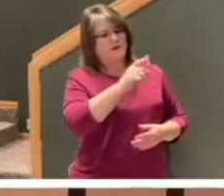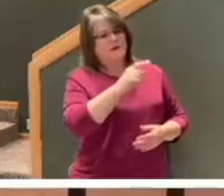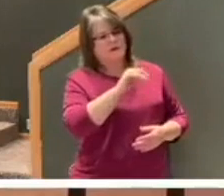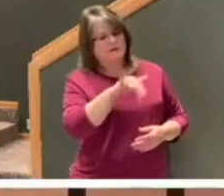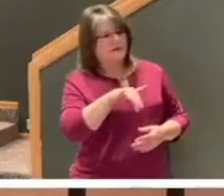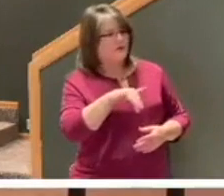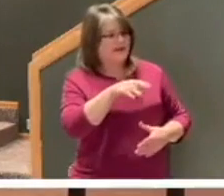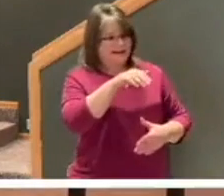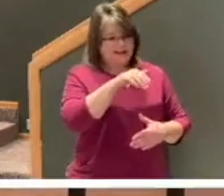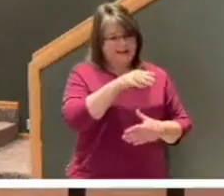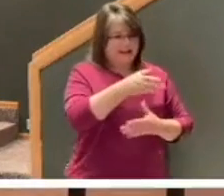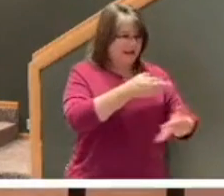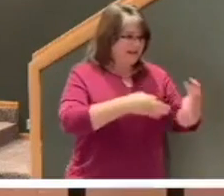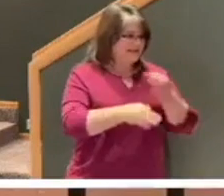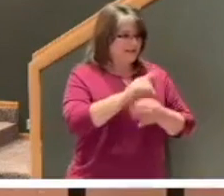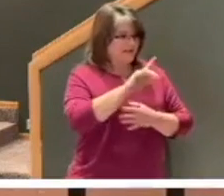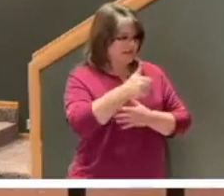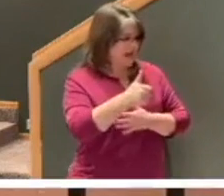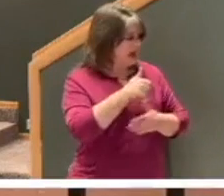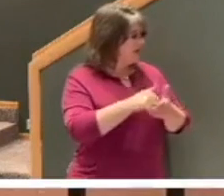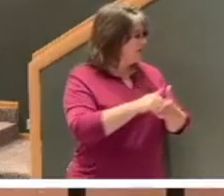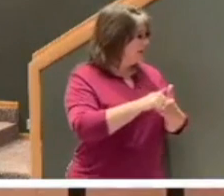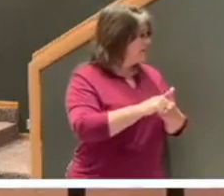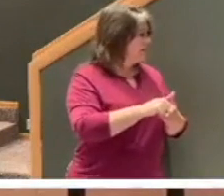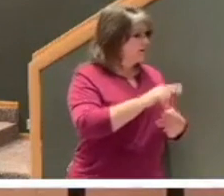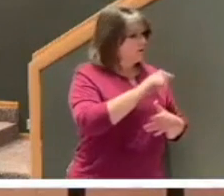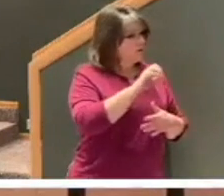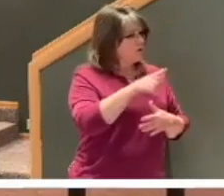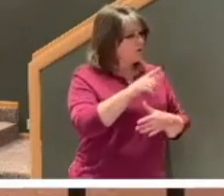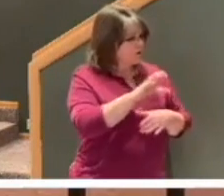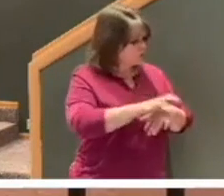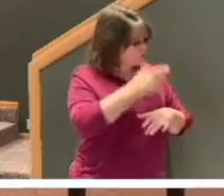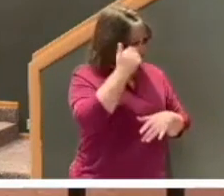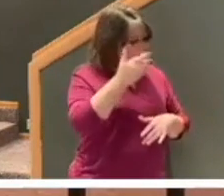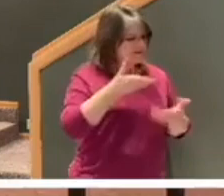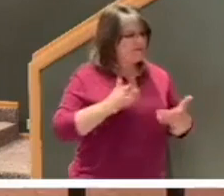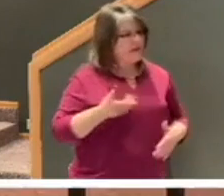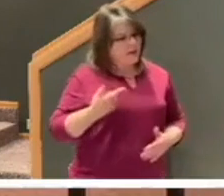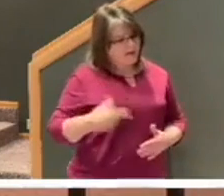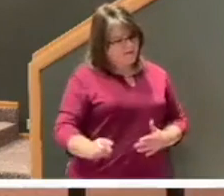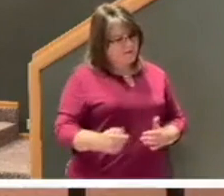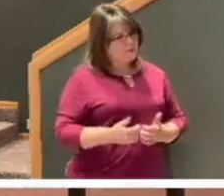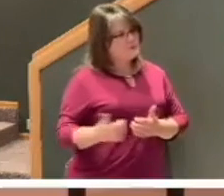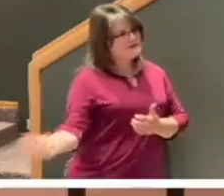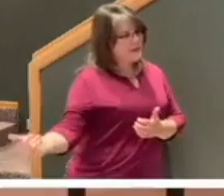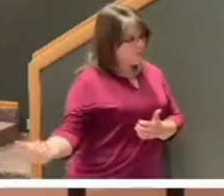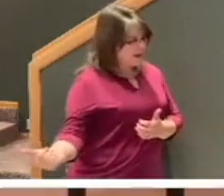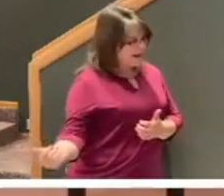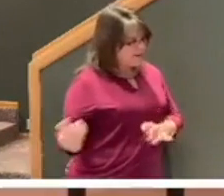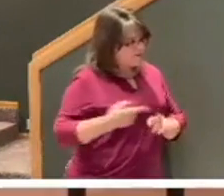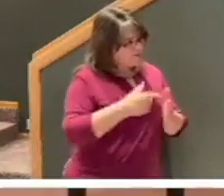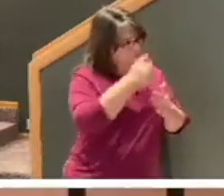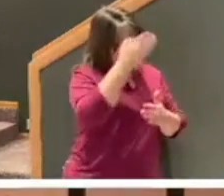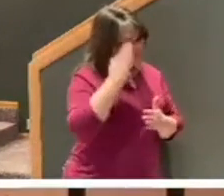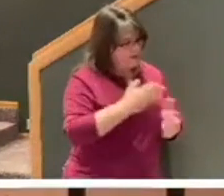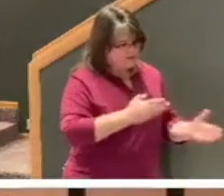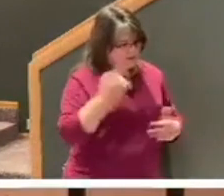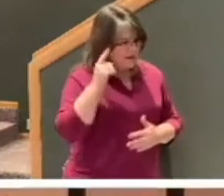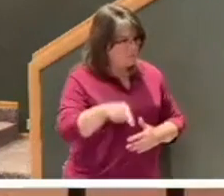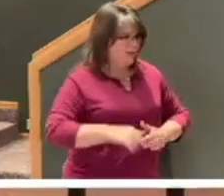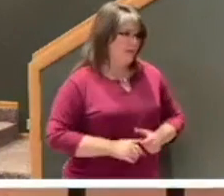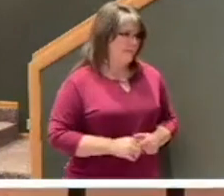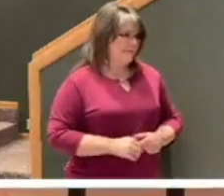tithe into the local storehouse because they've allowed offense to separate them from what God has intended for